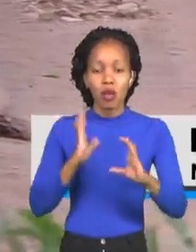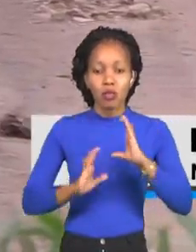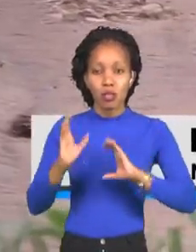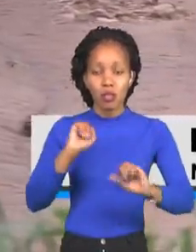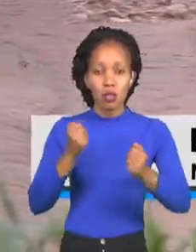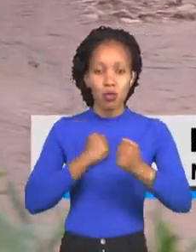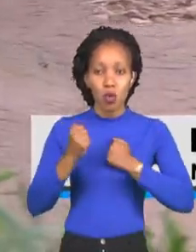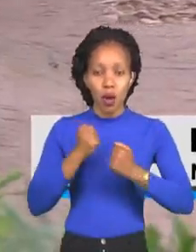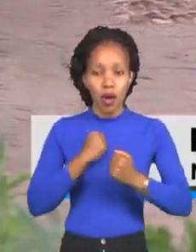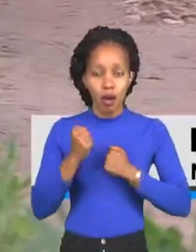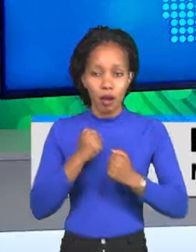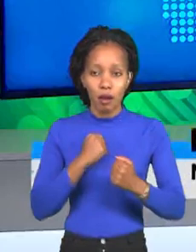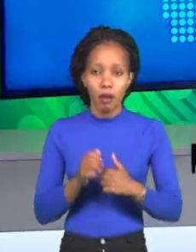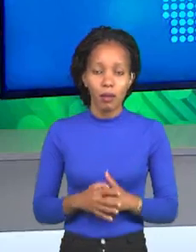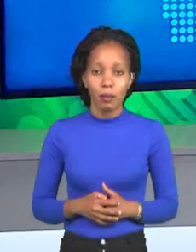Rwanda.